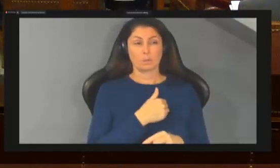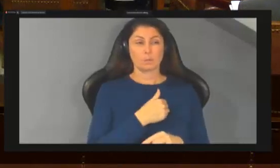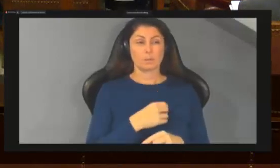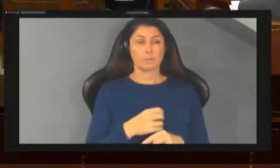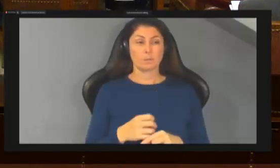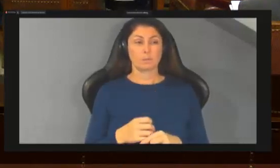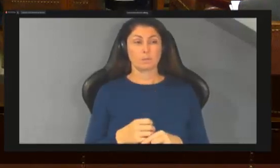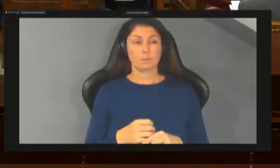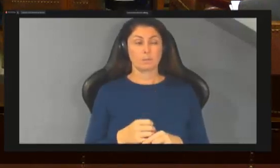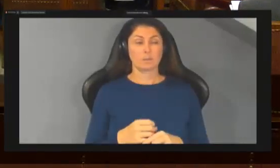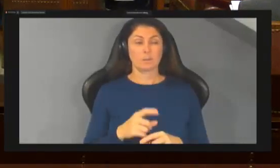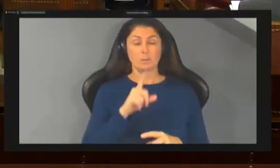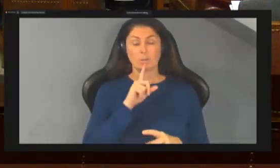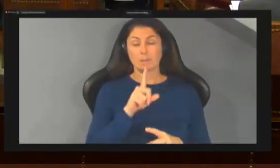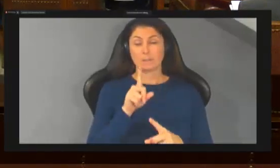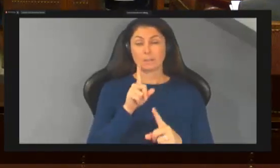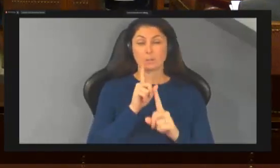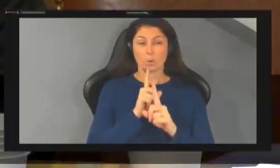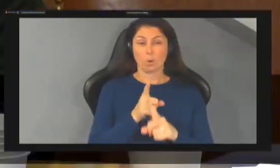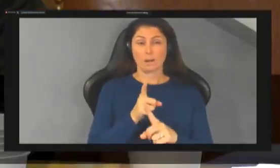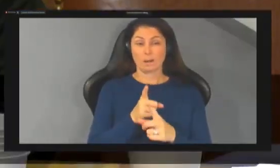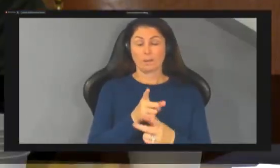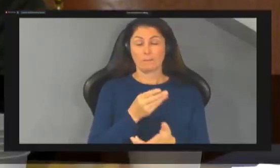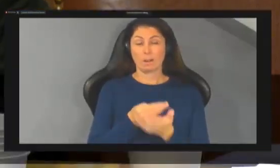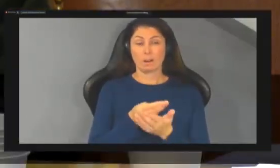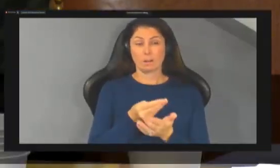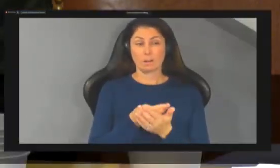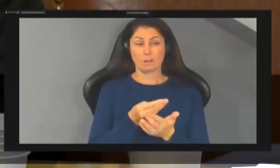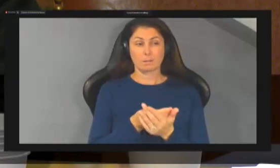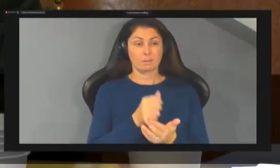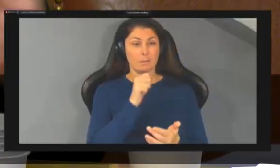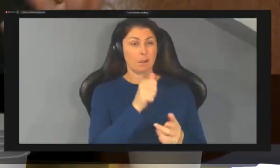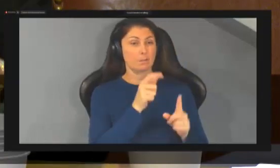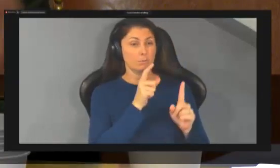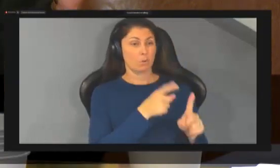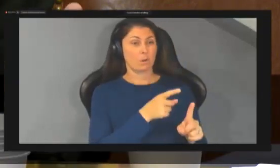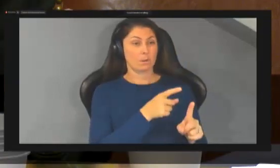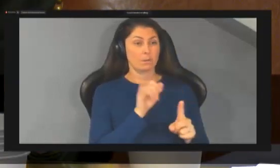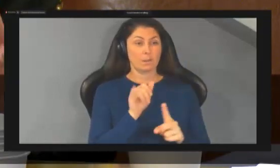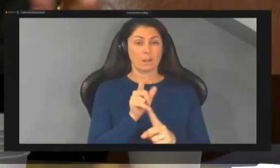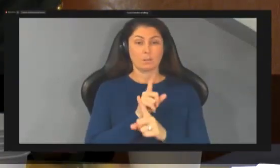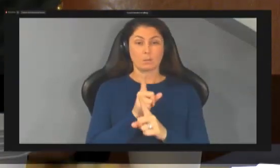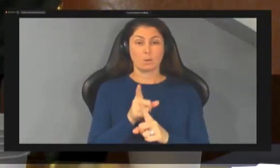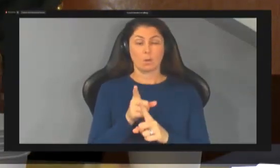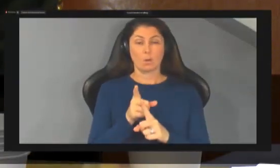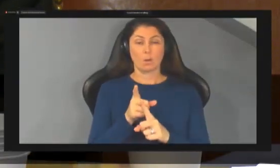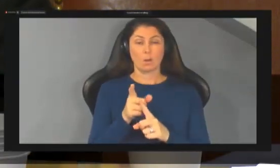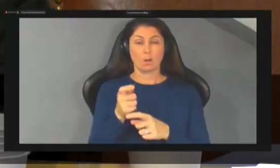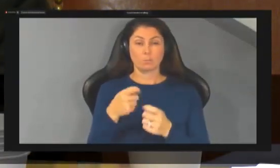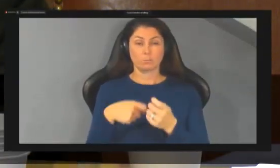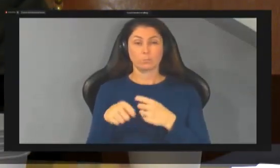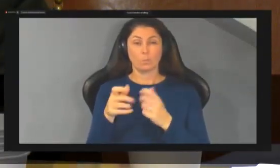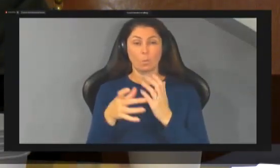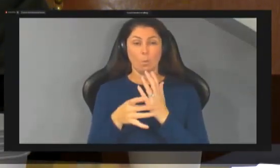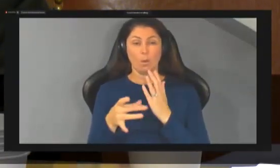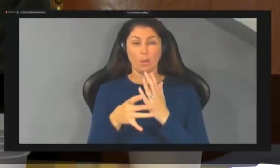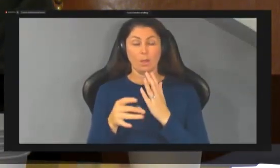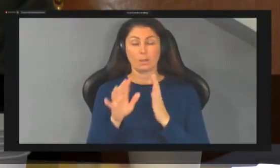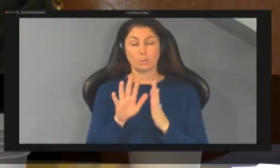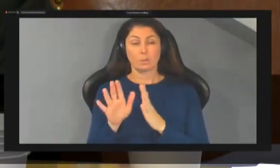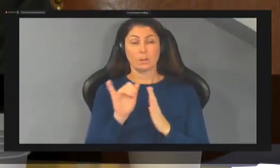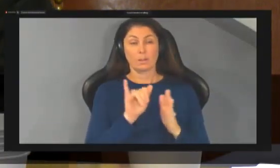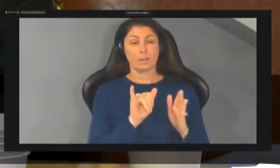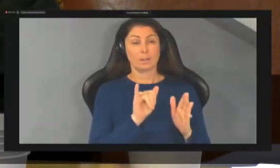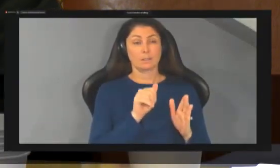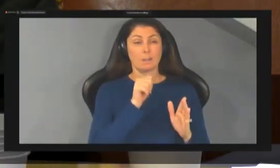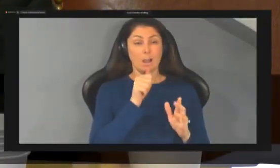there's a targeted fund and there's an untargeted fund. The targeted fund goes through oil chains and things like that. So this targeted fund,